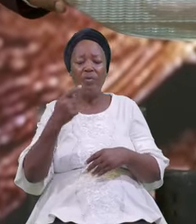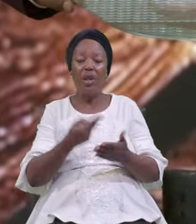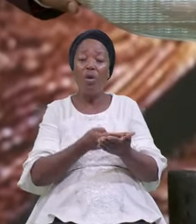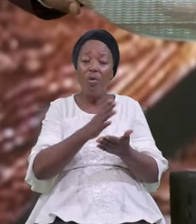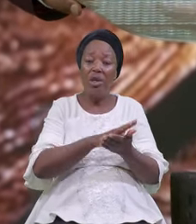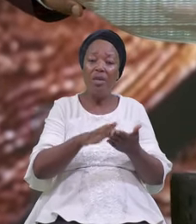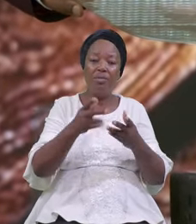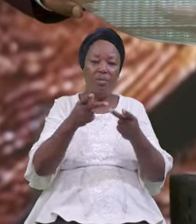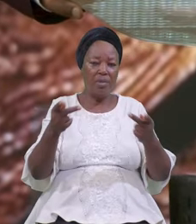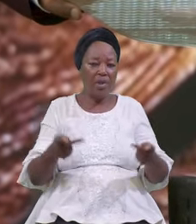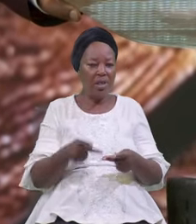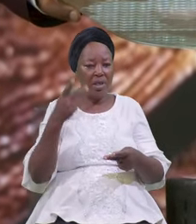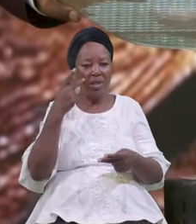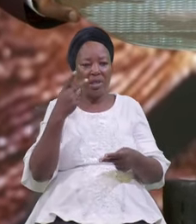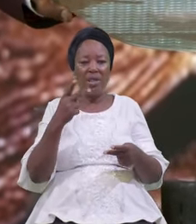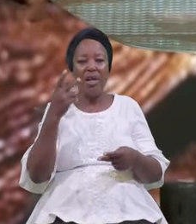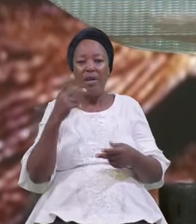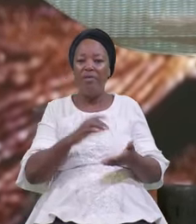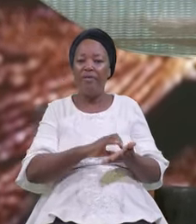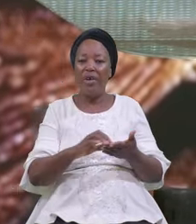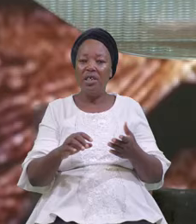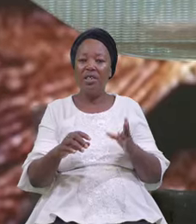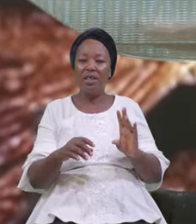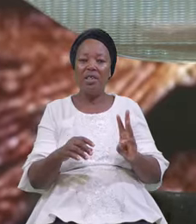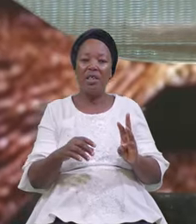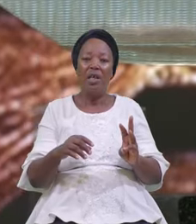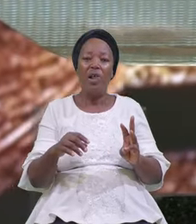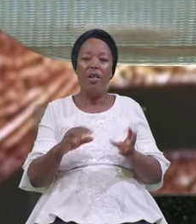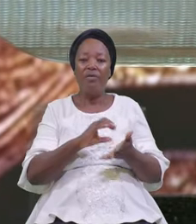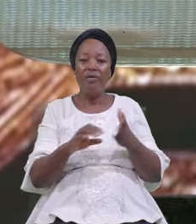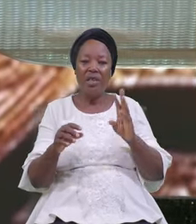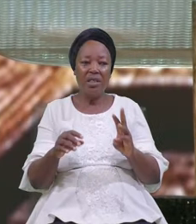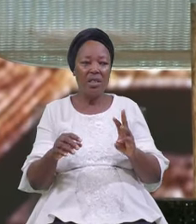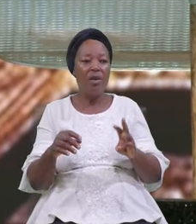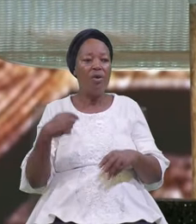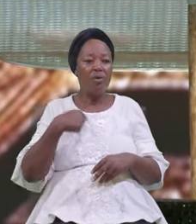holy place. Look at verse 6. In verse 6, we're told,